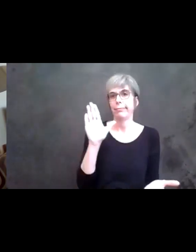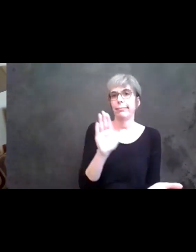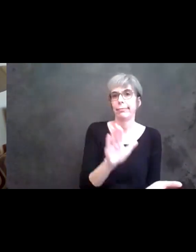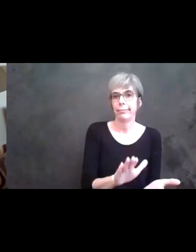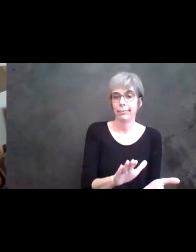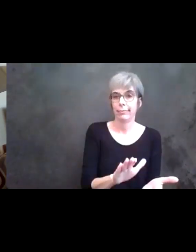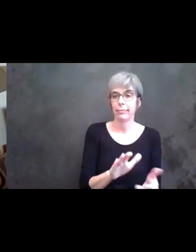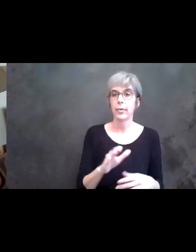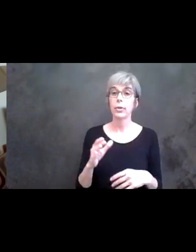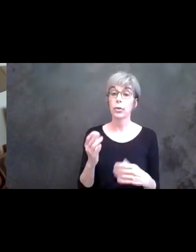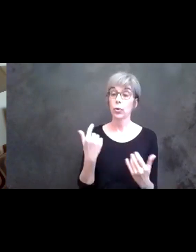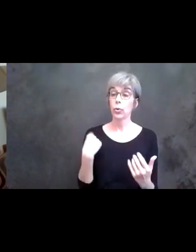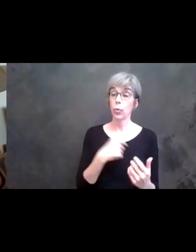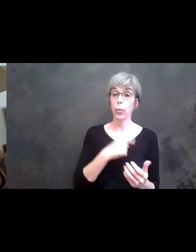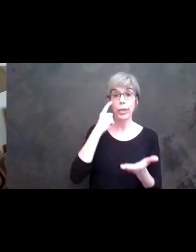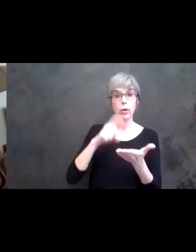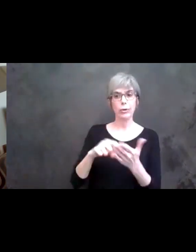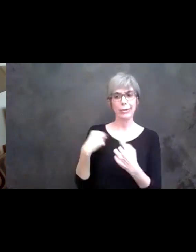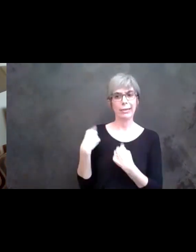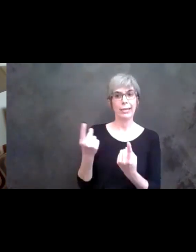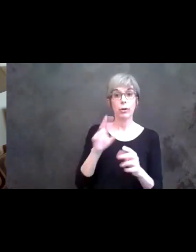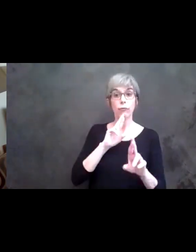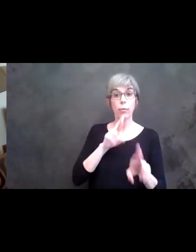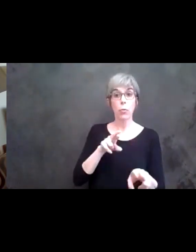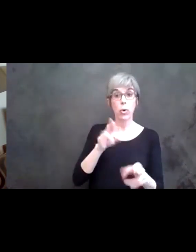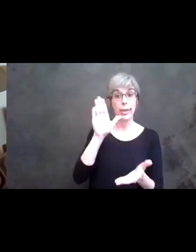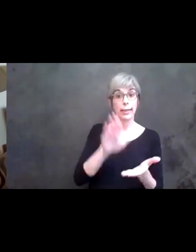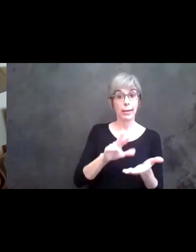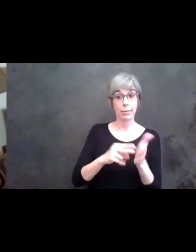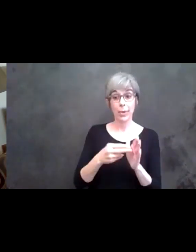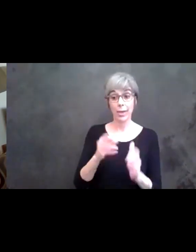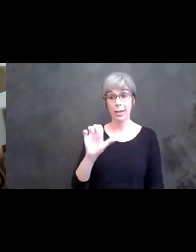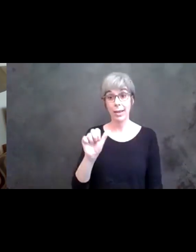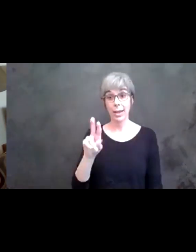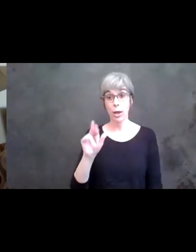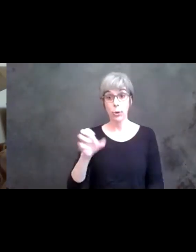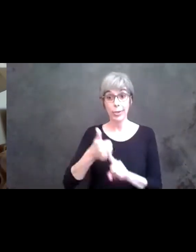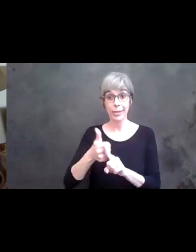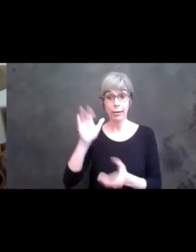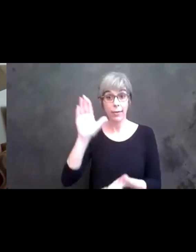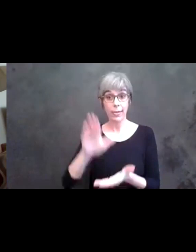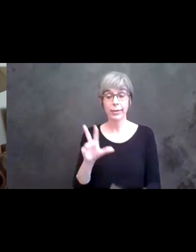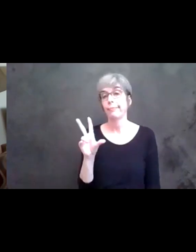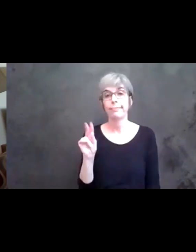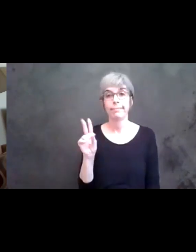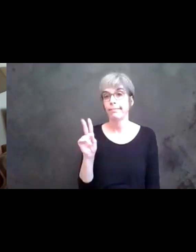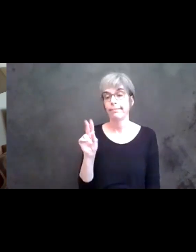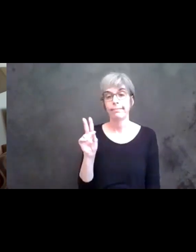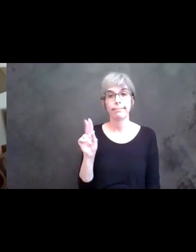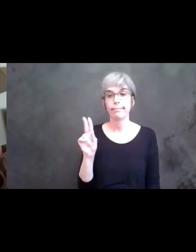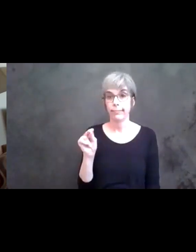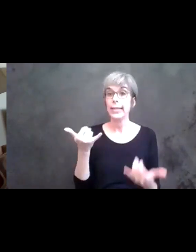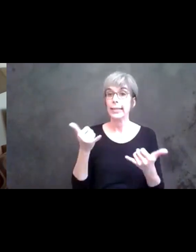abuse has dropped. It just means the reports aren't happening. So what we really encourage teachers and